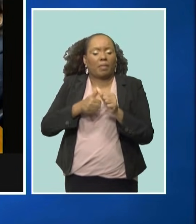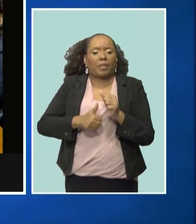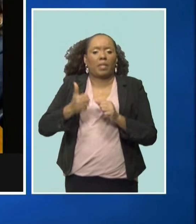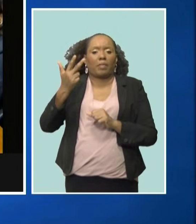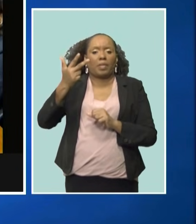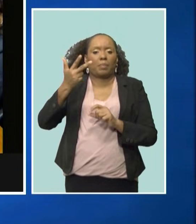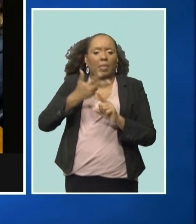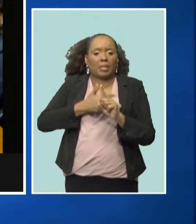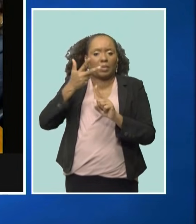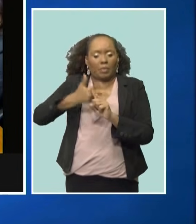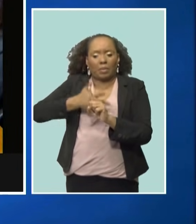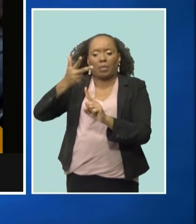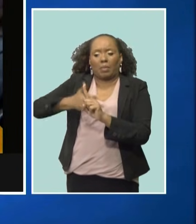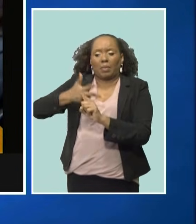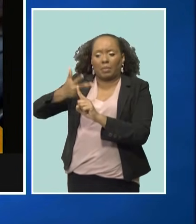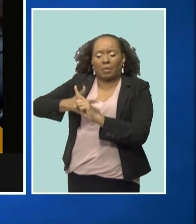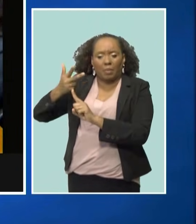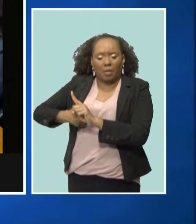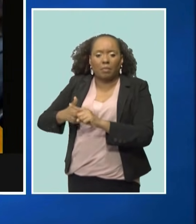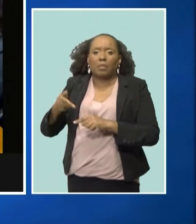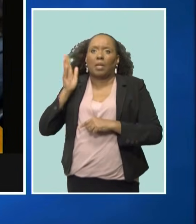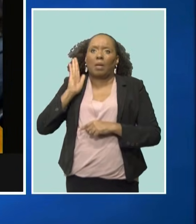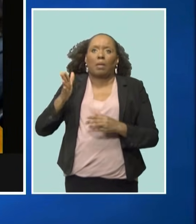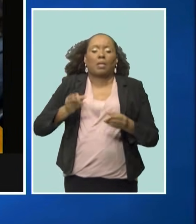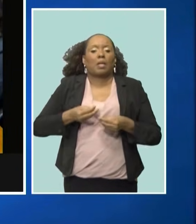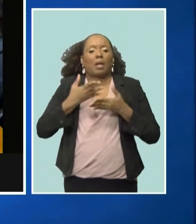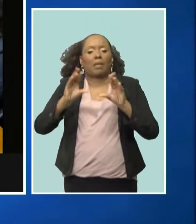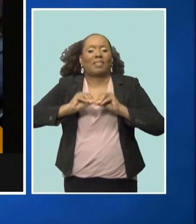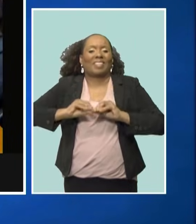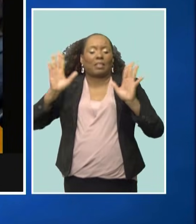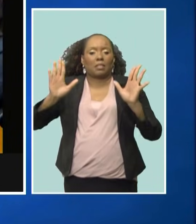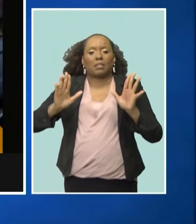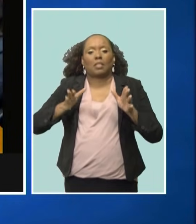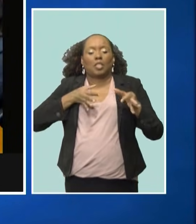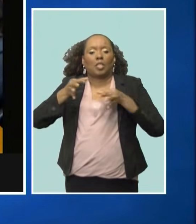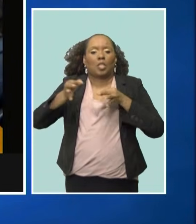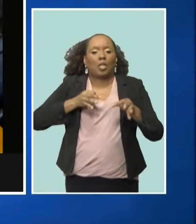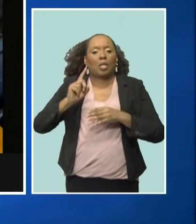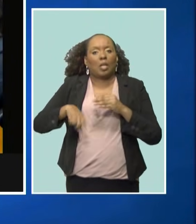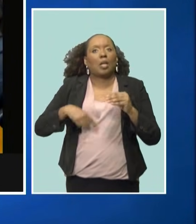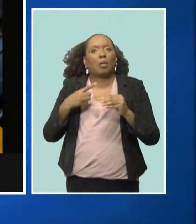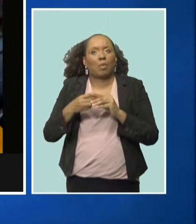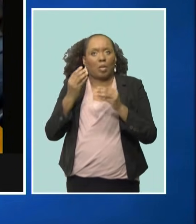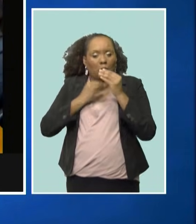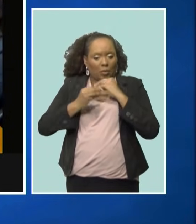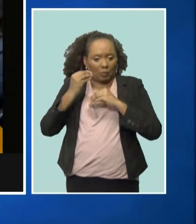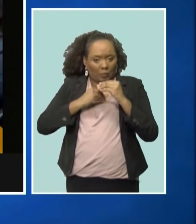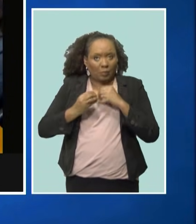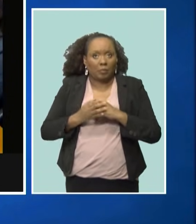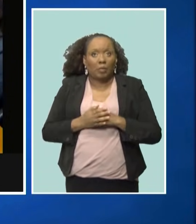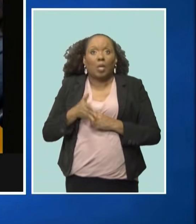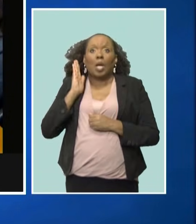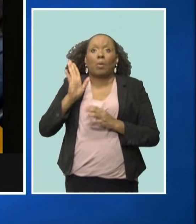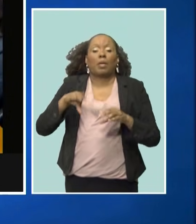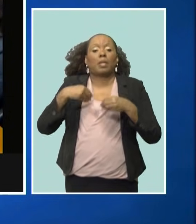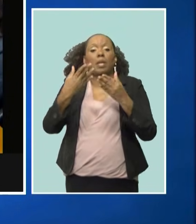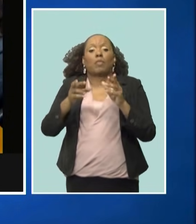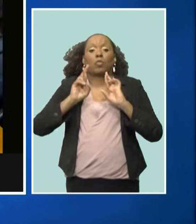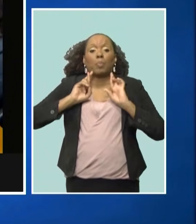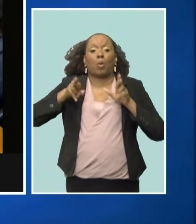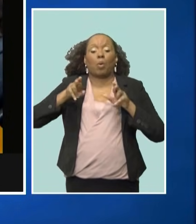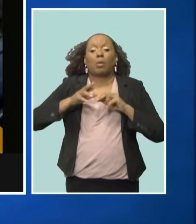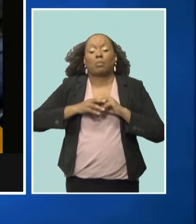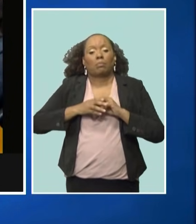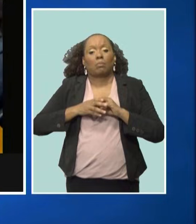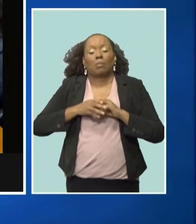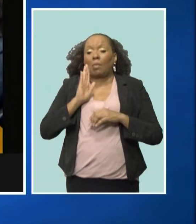a comprehensive understanding of the food security landscape. These reports will be accessible to all